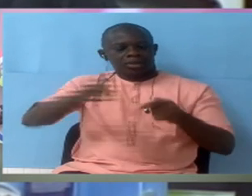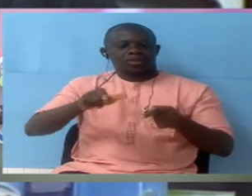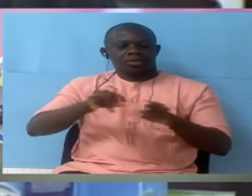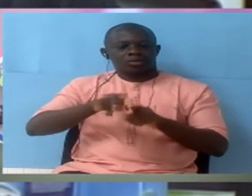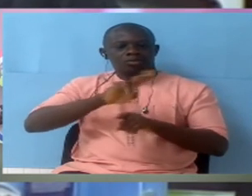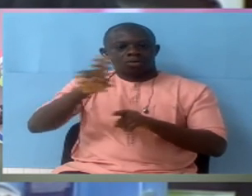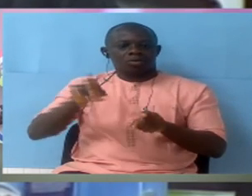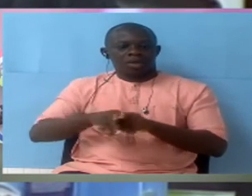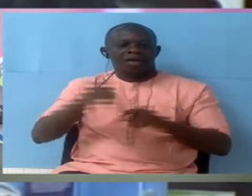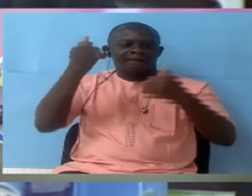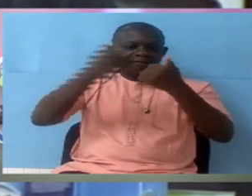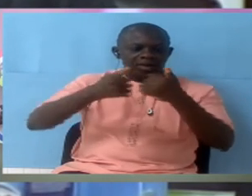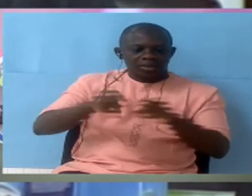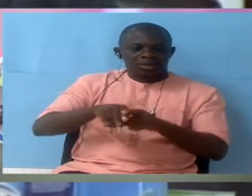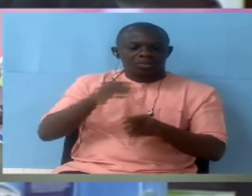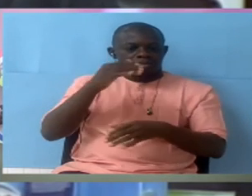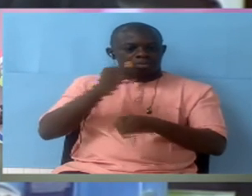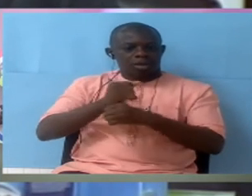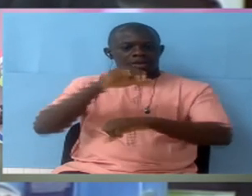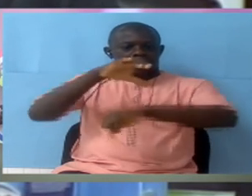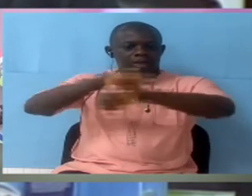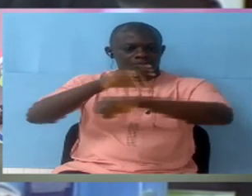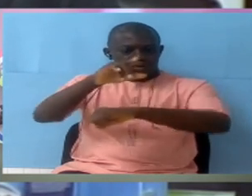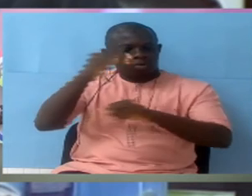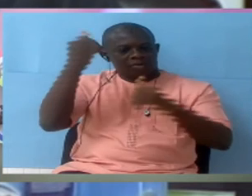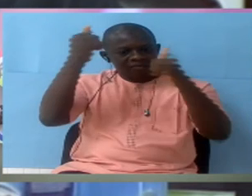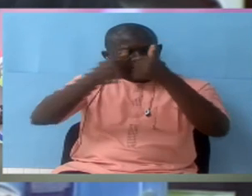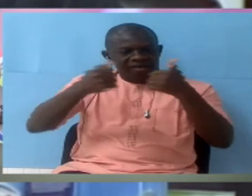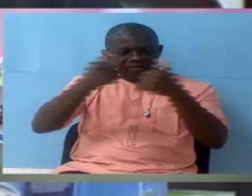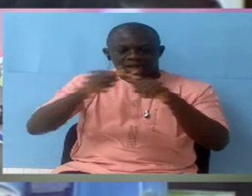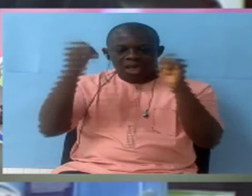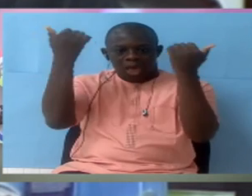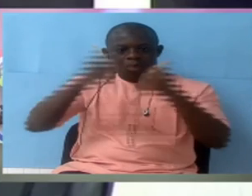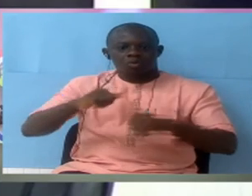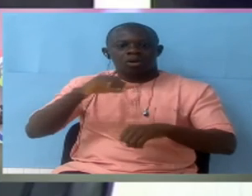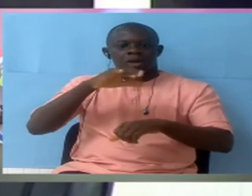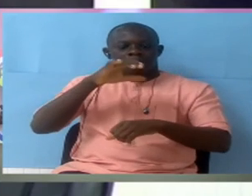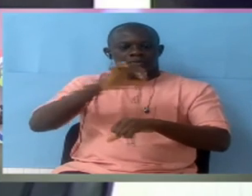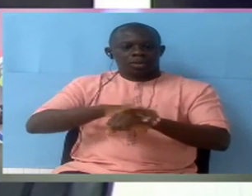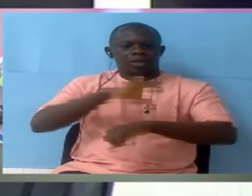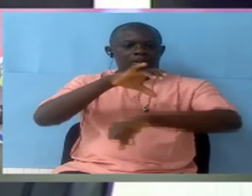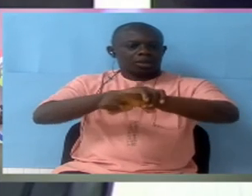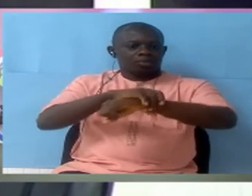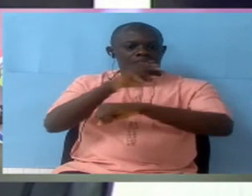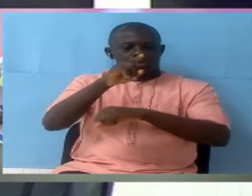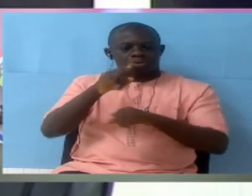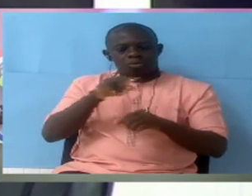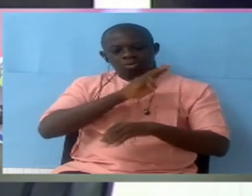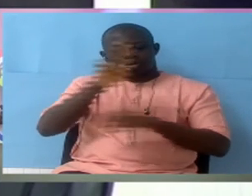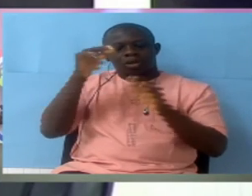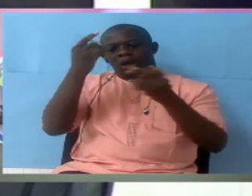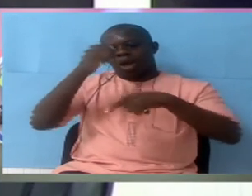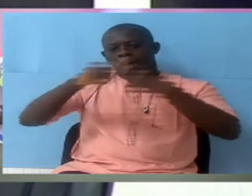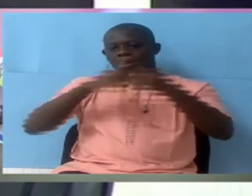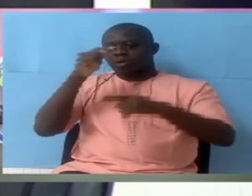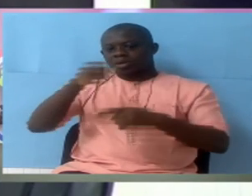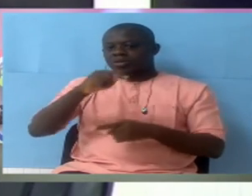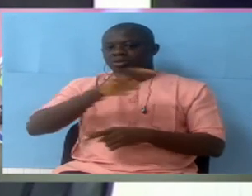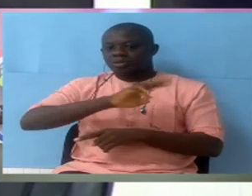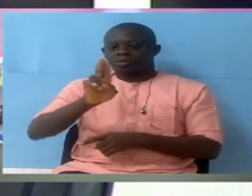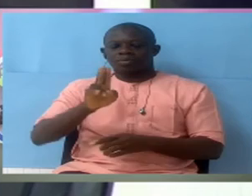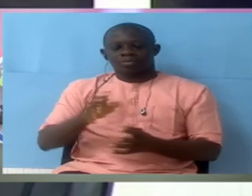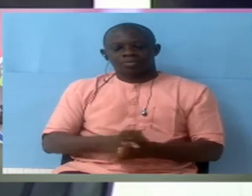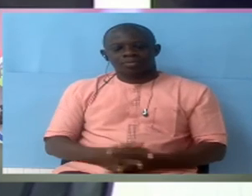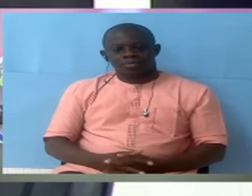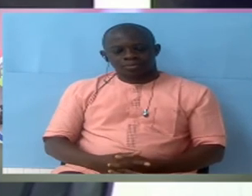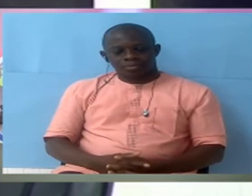hands you fell as prisoner of war te nekul ci loxo sa ay mbagn wala ay non yi nga xamne ya ñoña don di xex